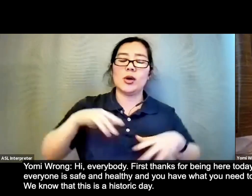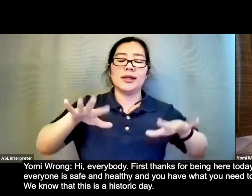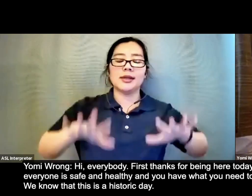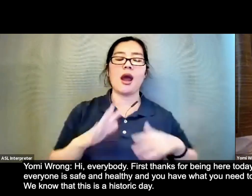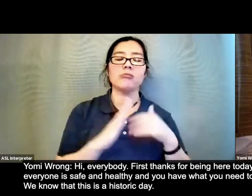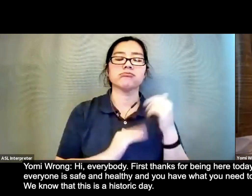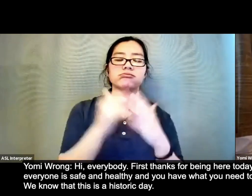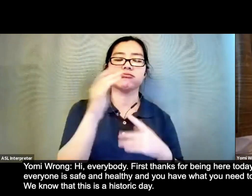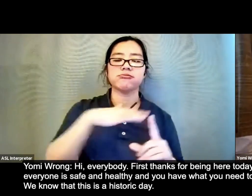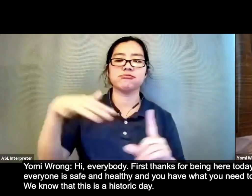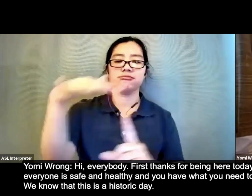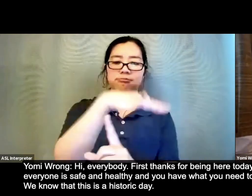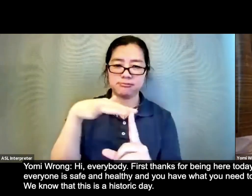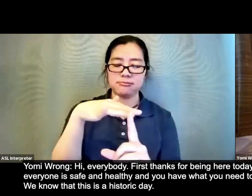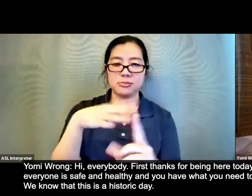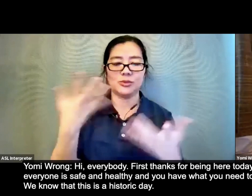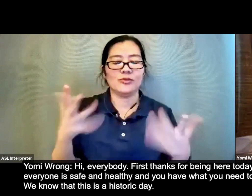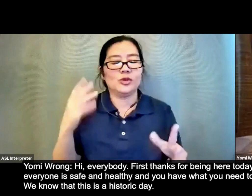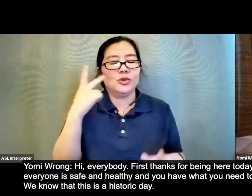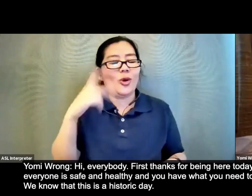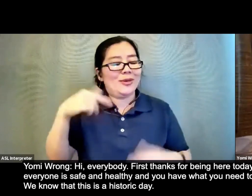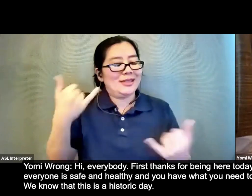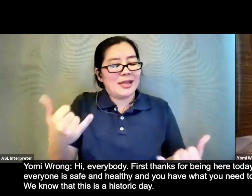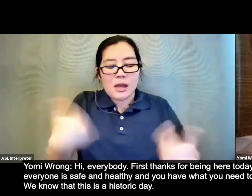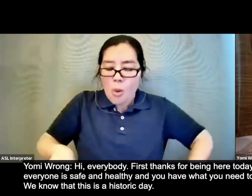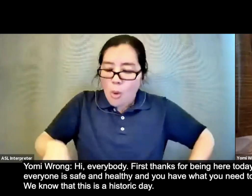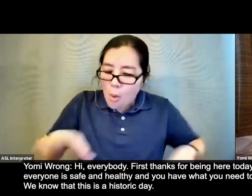that this is a historic day. I